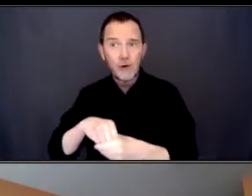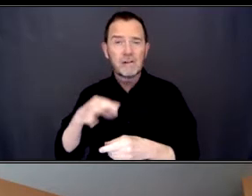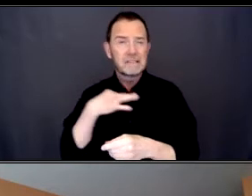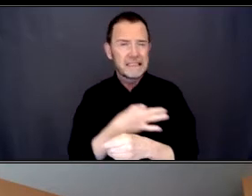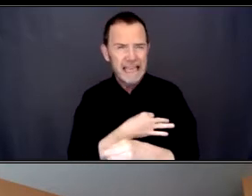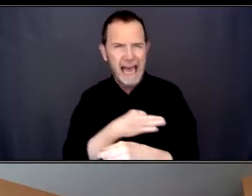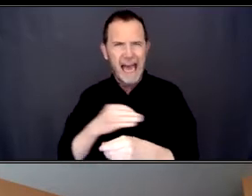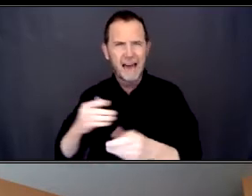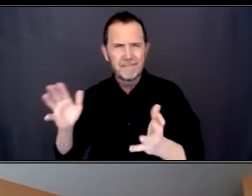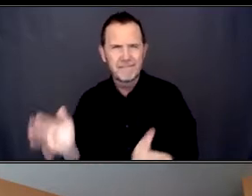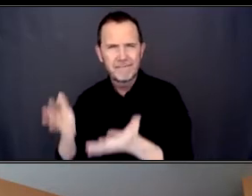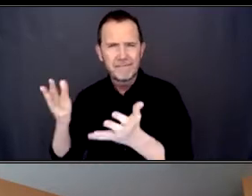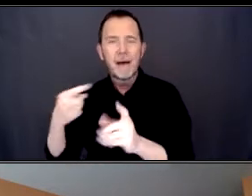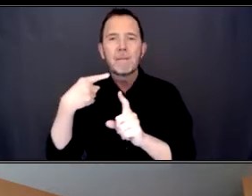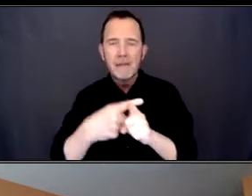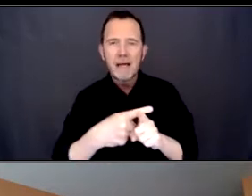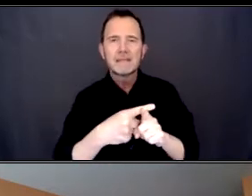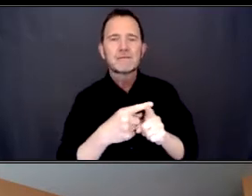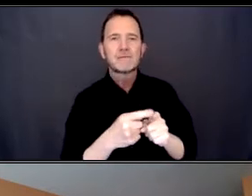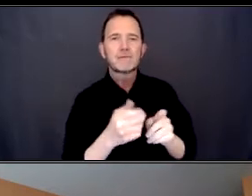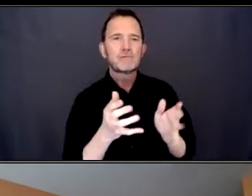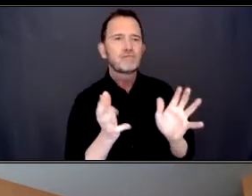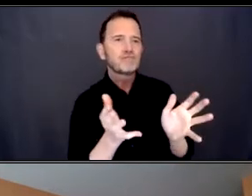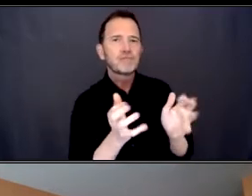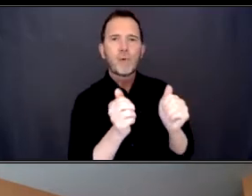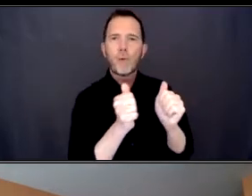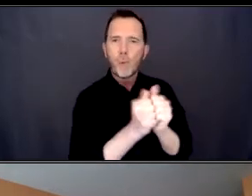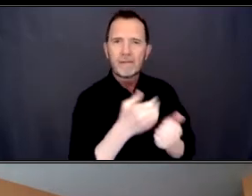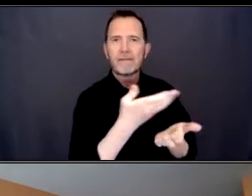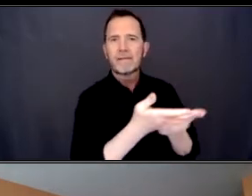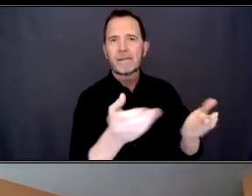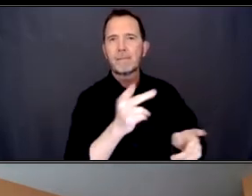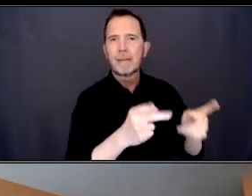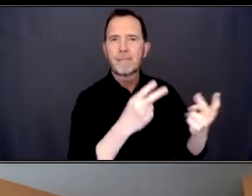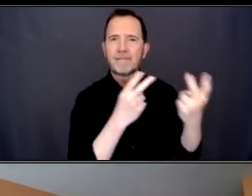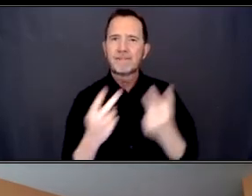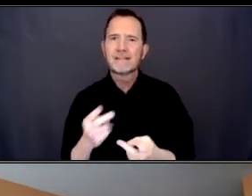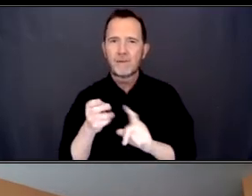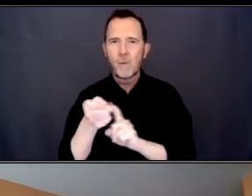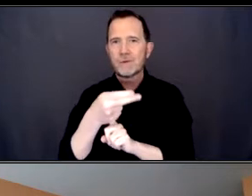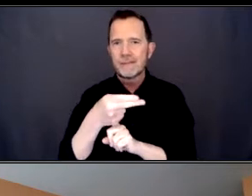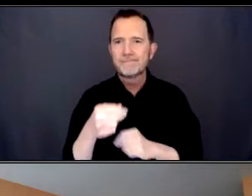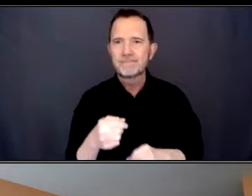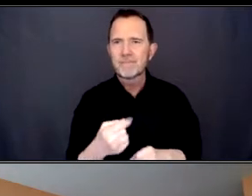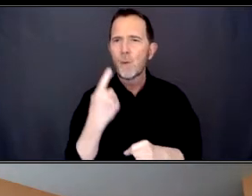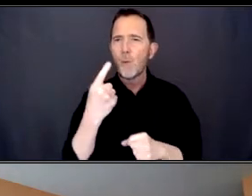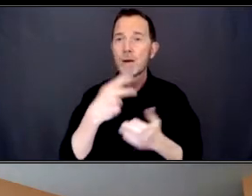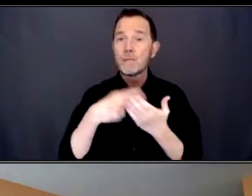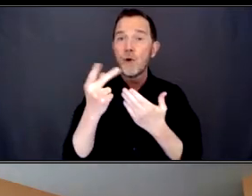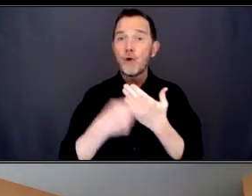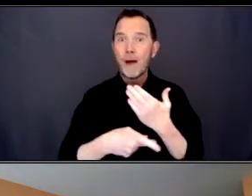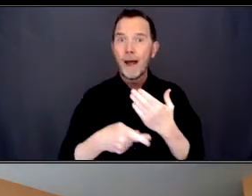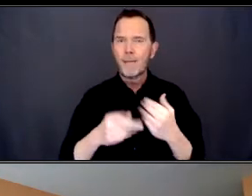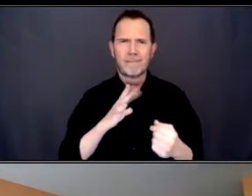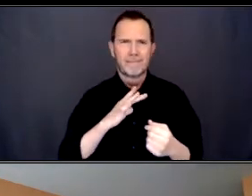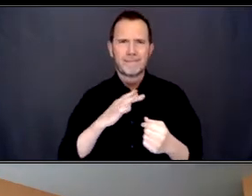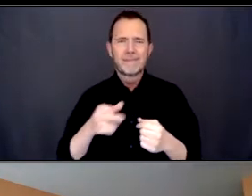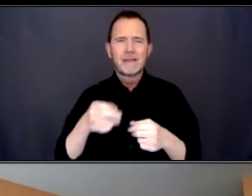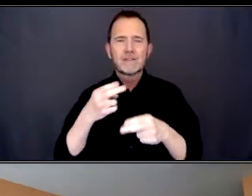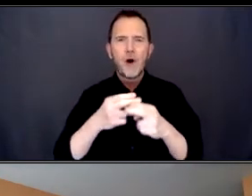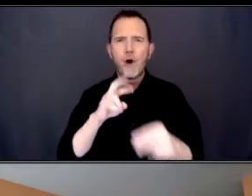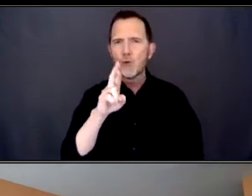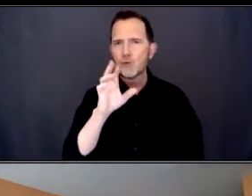but also externally with our guests. One that I'm just so excited to talk about is something called the Room for All.